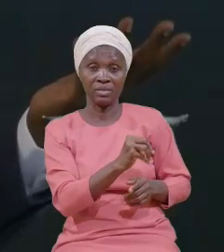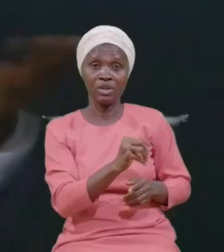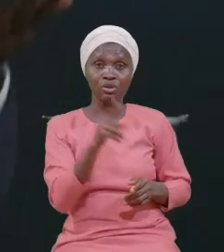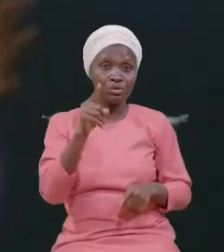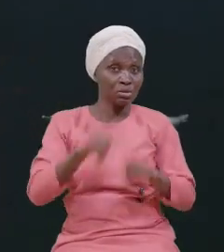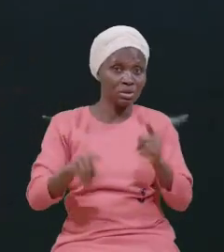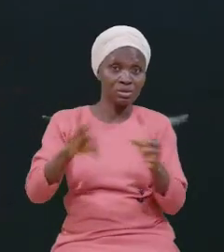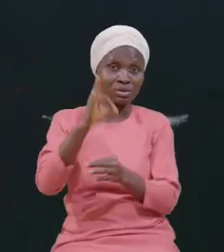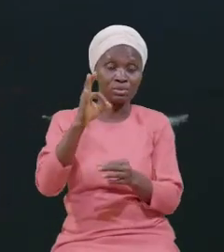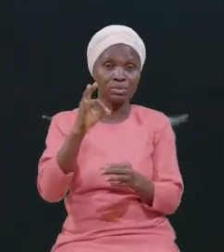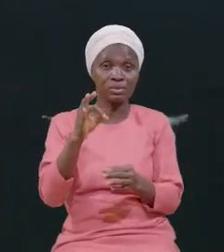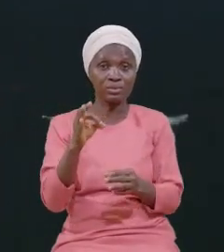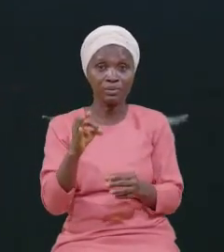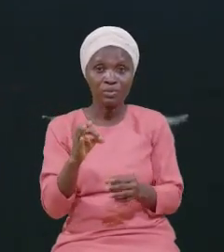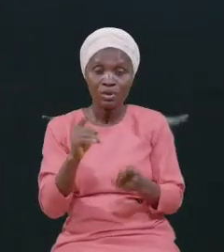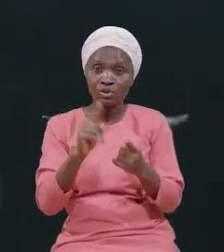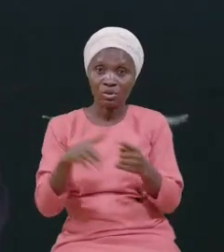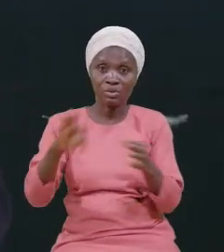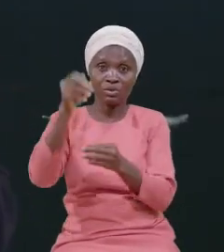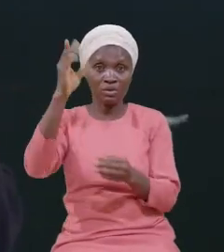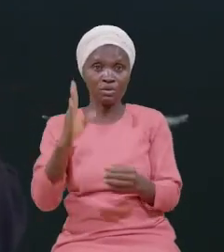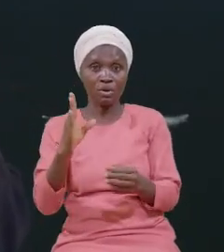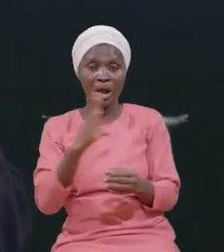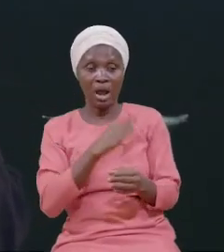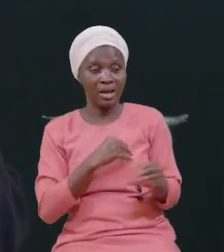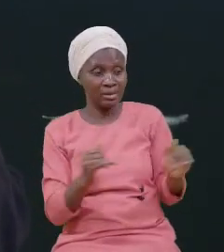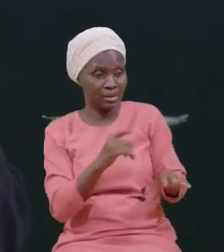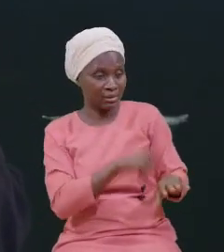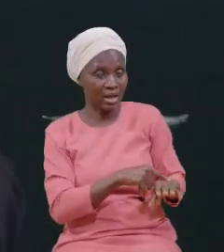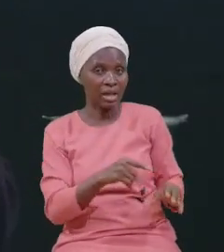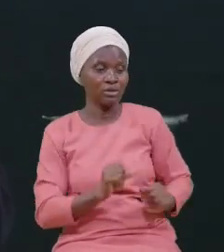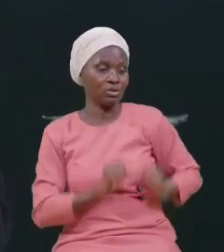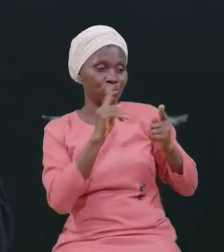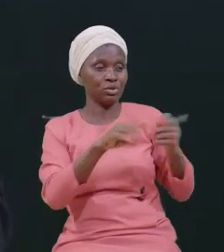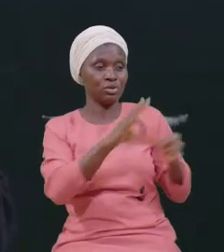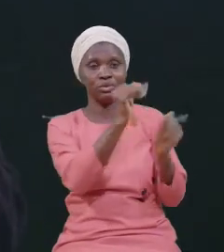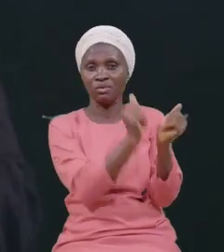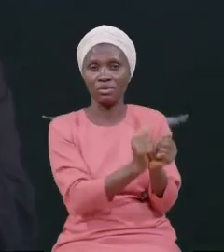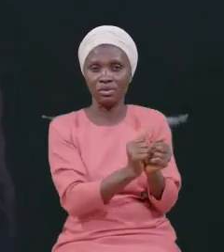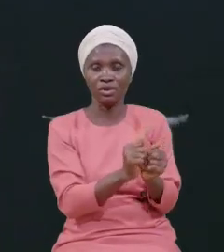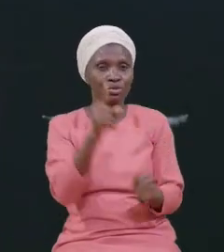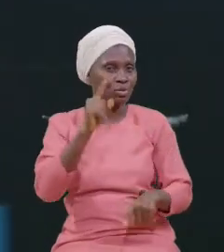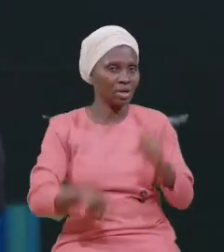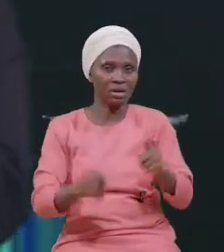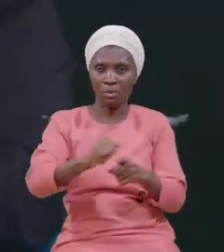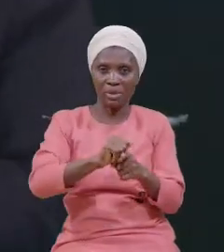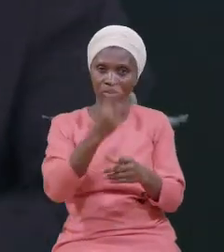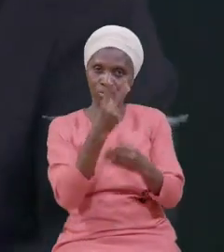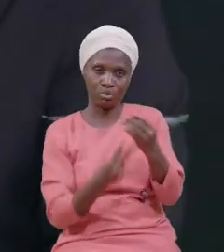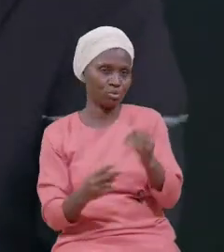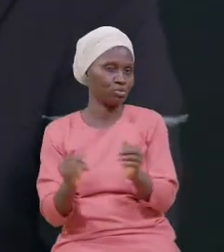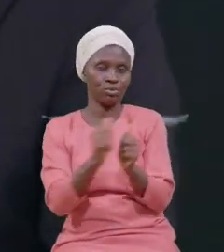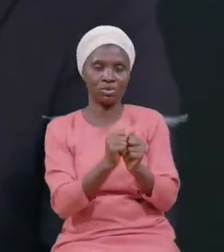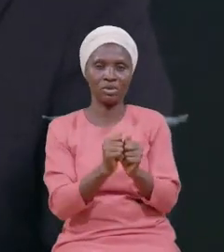At the same time, you have to make your choice. And if you're submissive to the spirit of bondage, you come